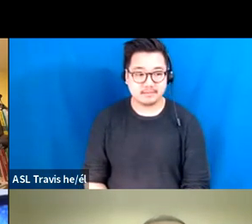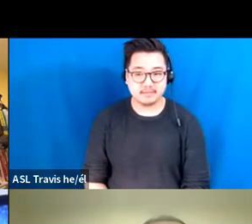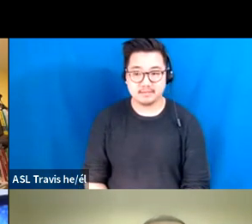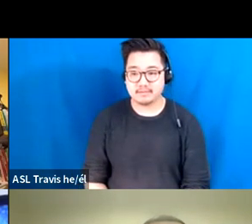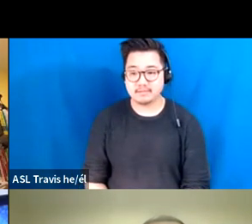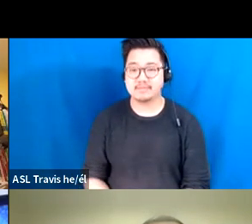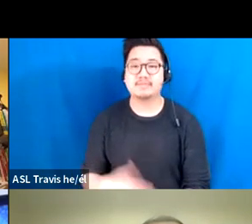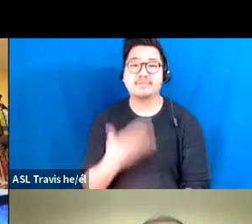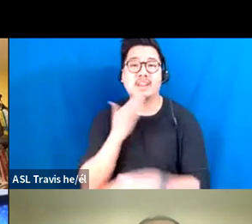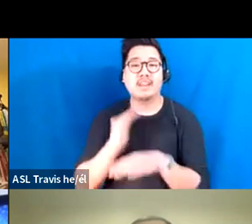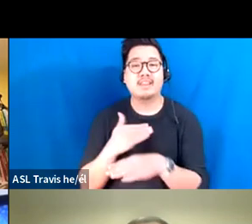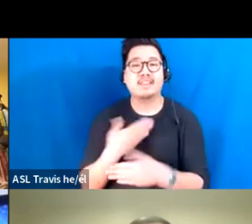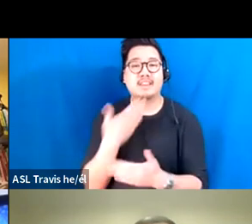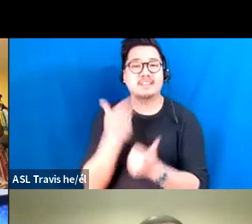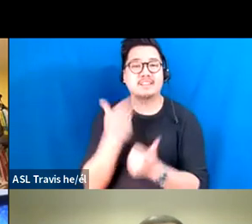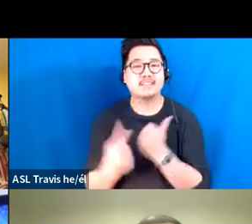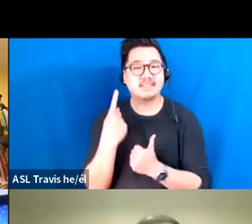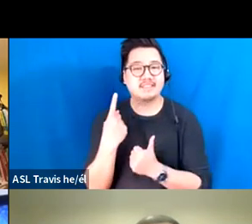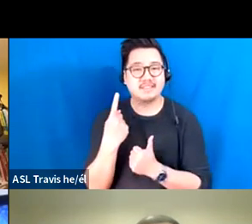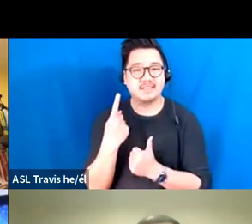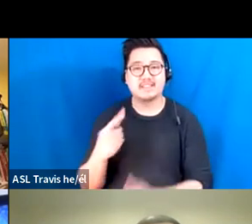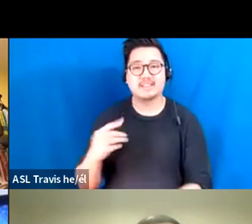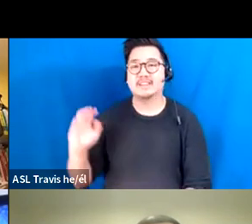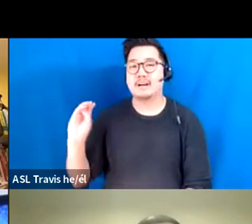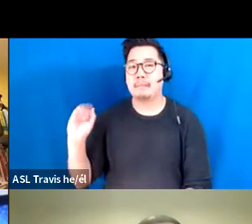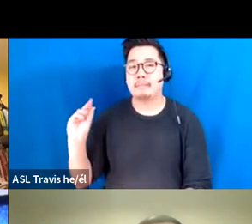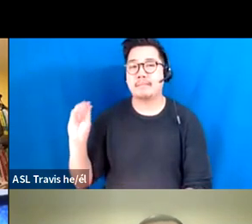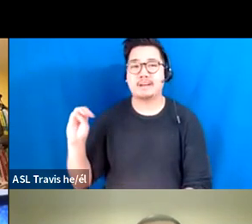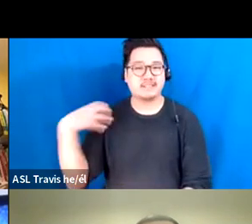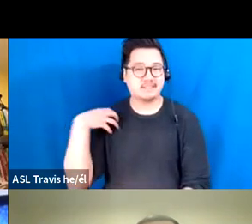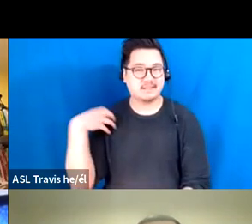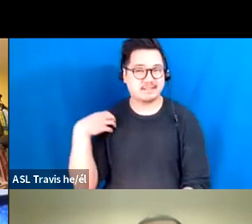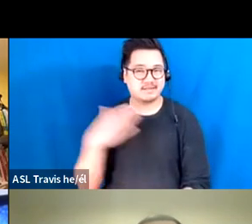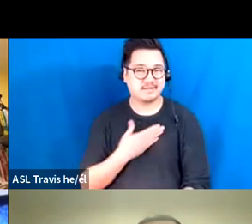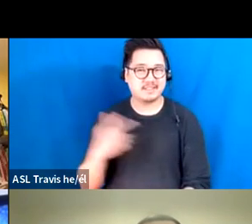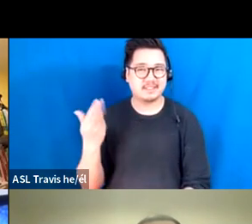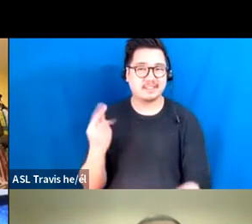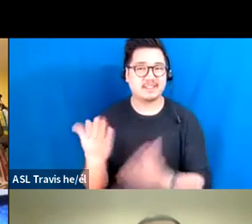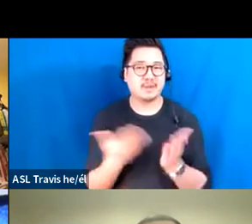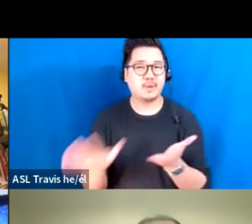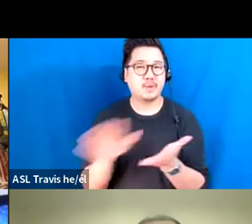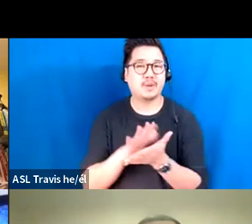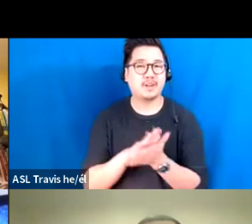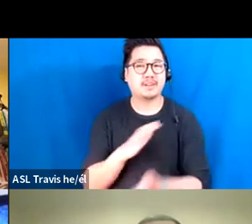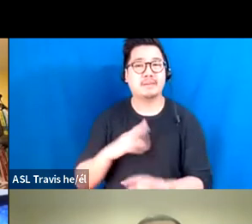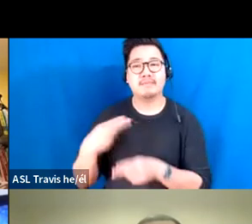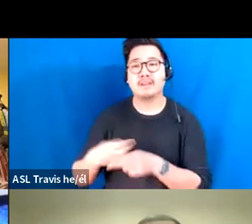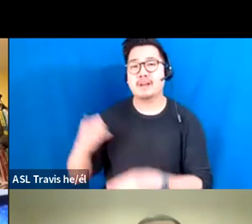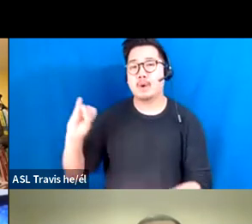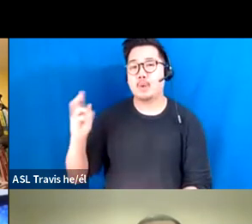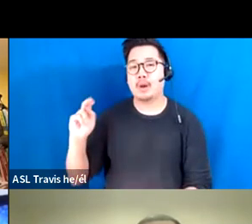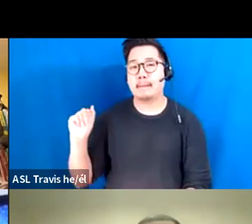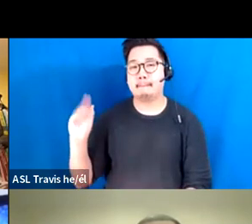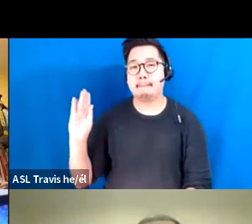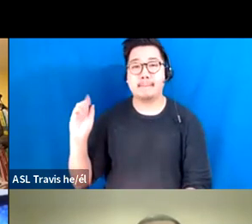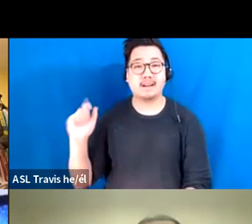good evening everyone thank you very much madam chair distinguished guests school committee members my name is juan bernal i am